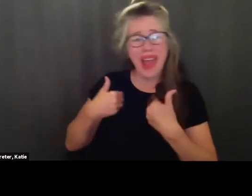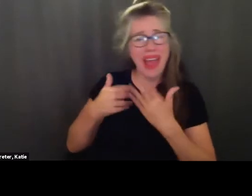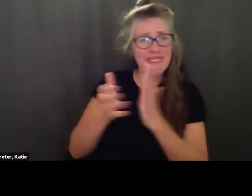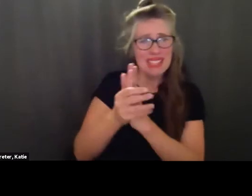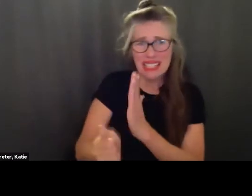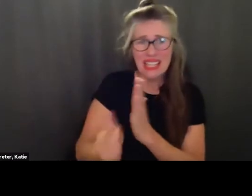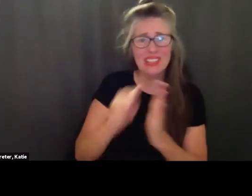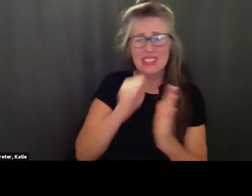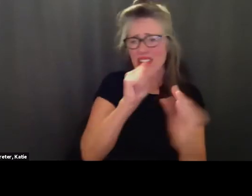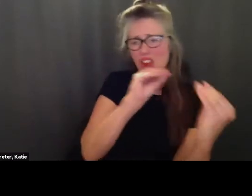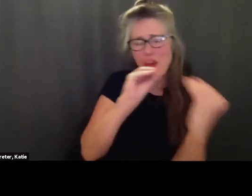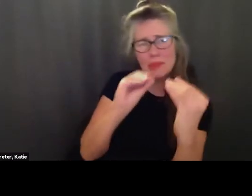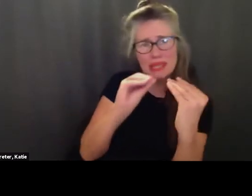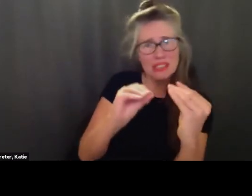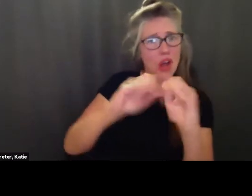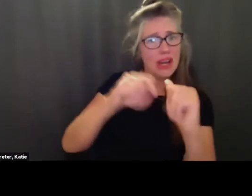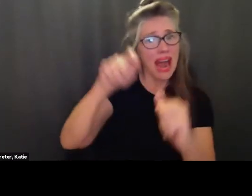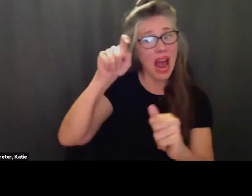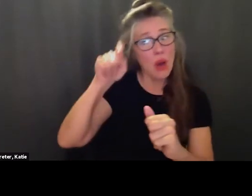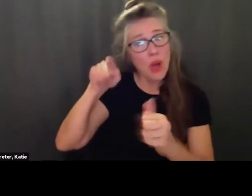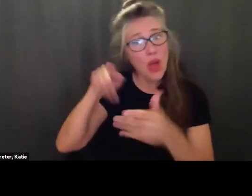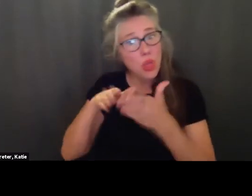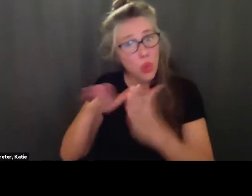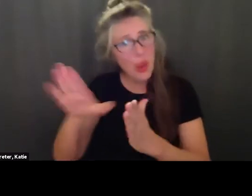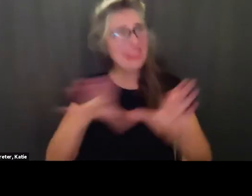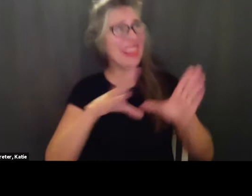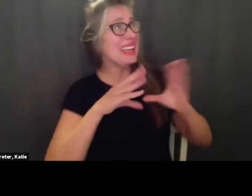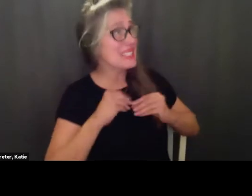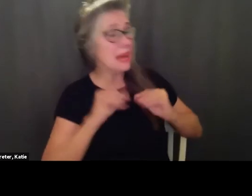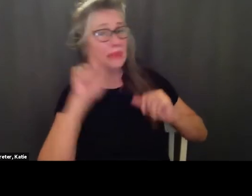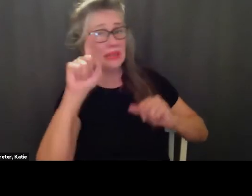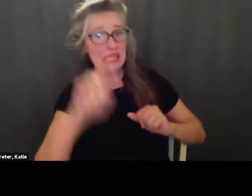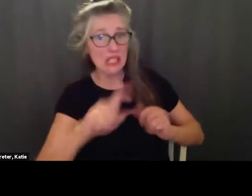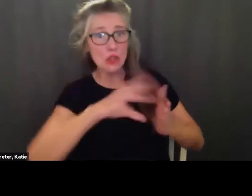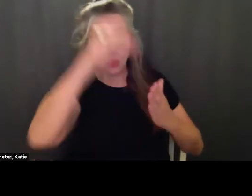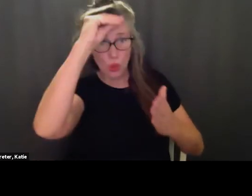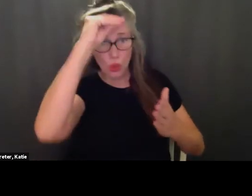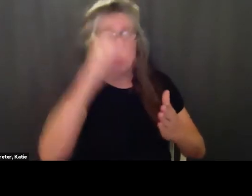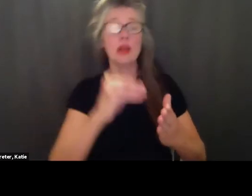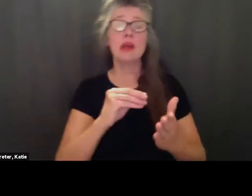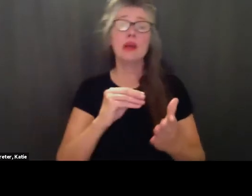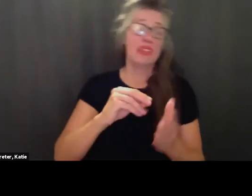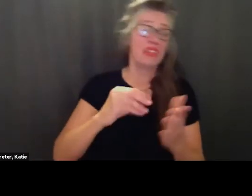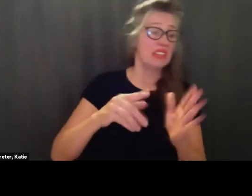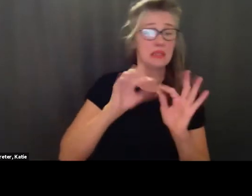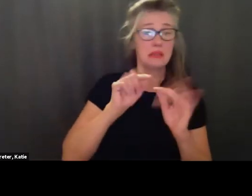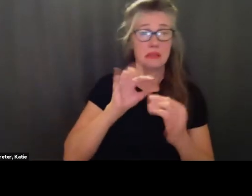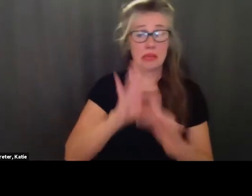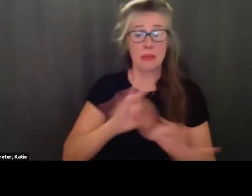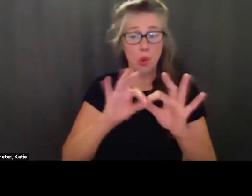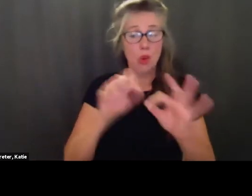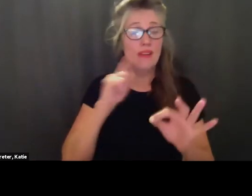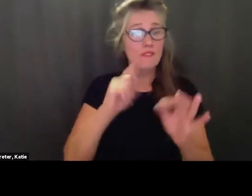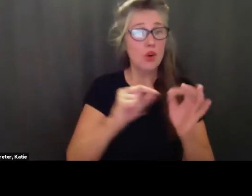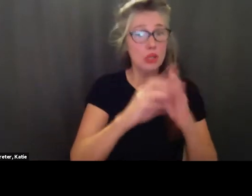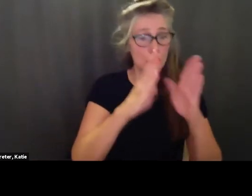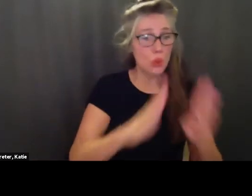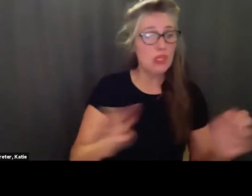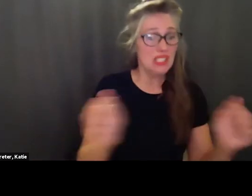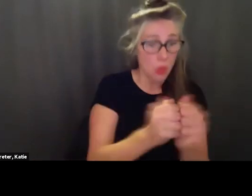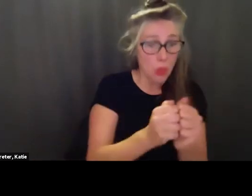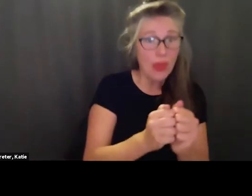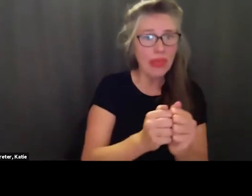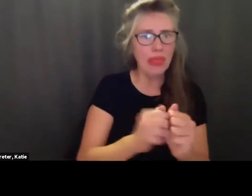learn. This is true both for the people with learning differences as well as anyone who struggles with literacy. They need a different